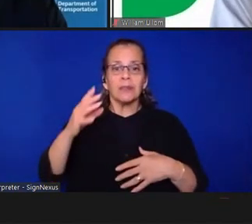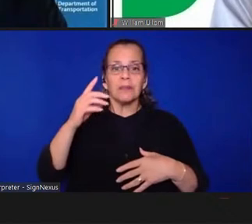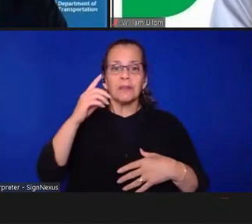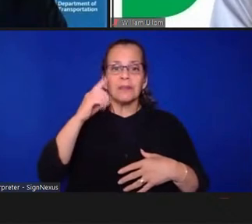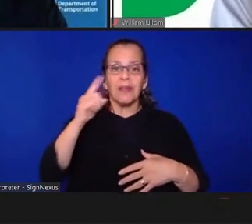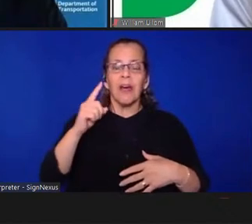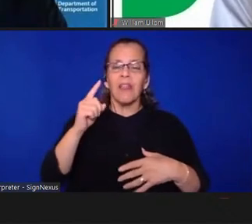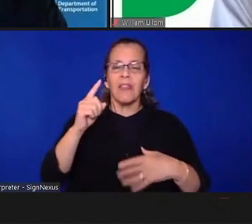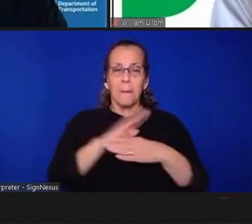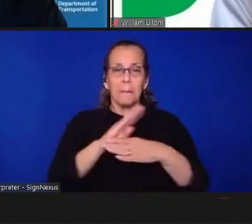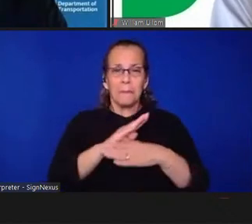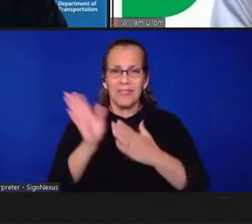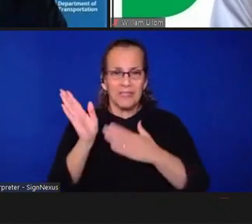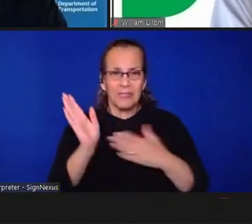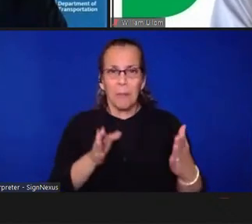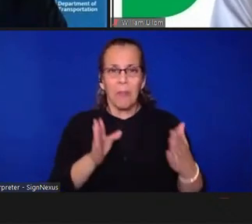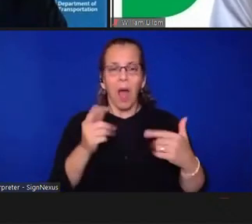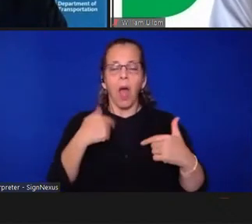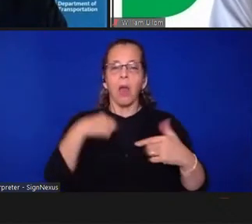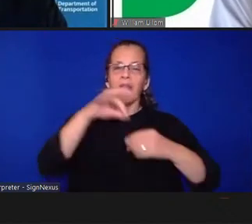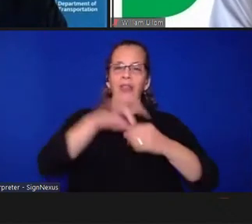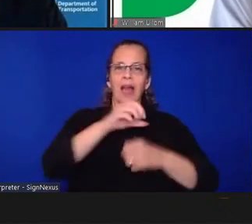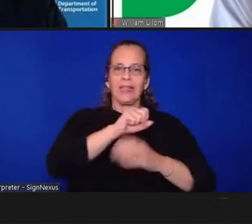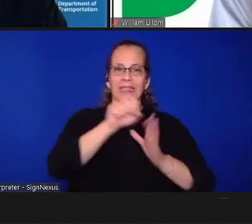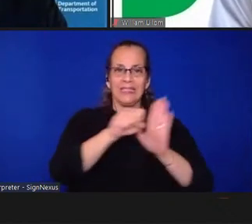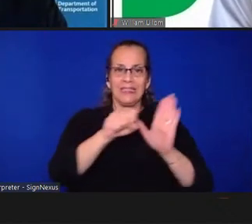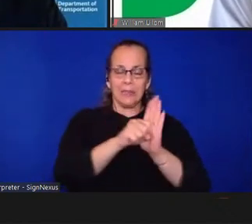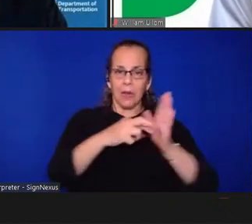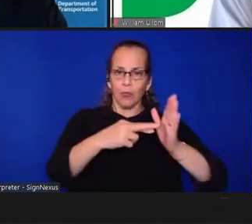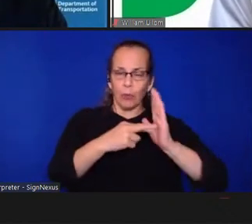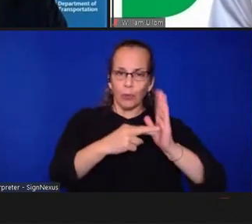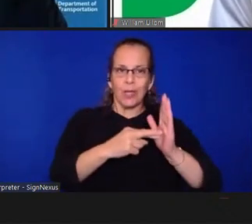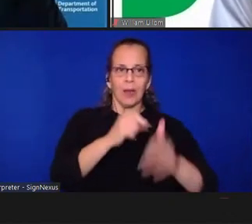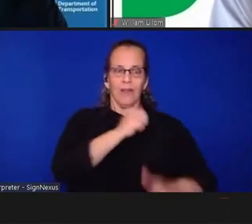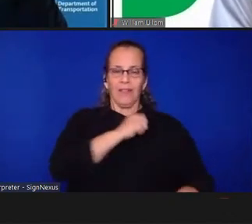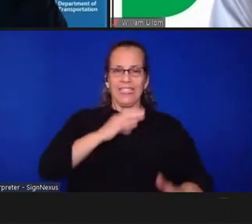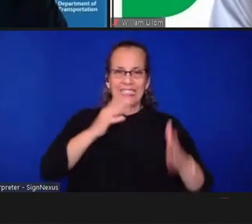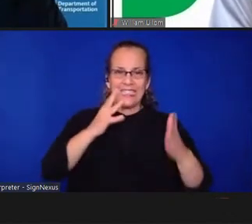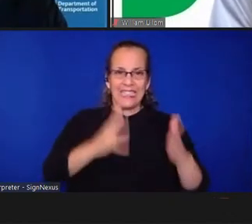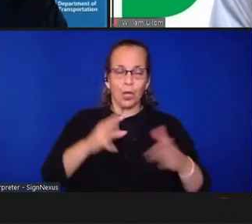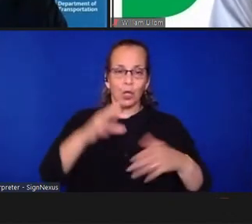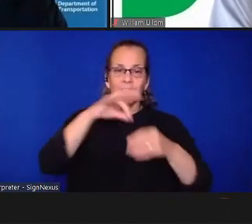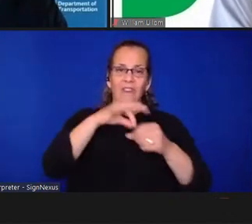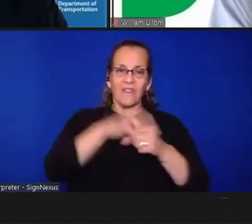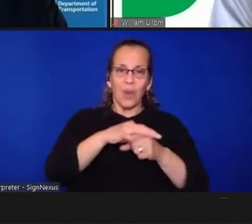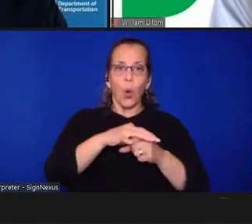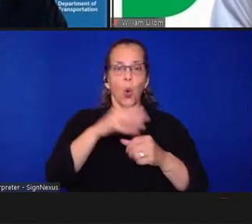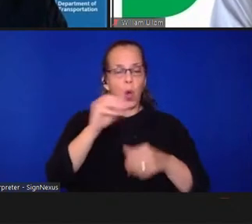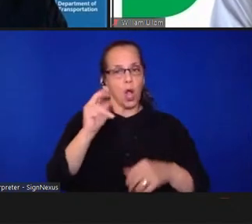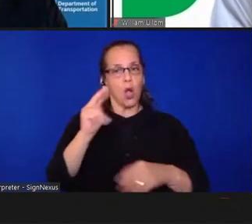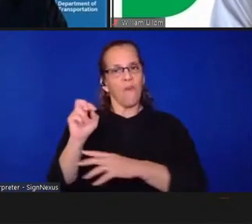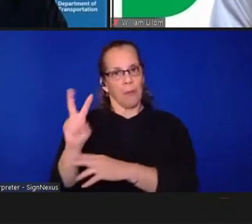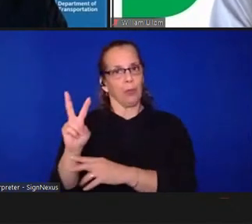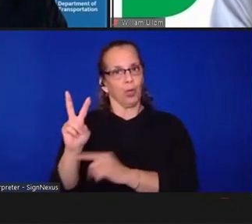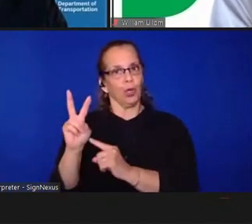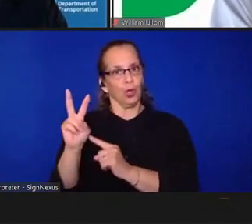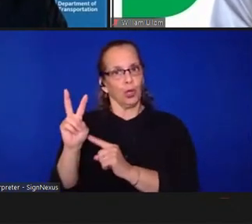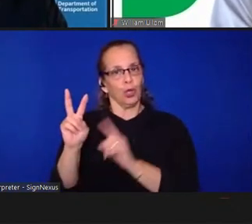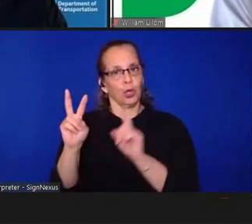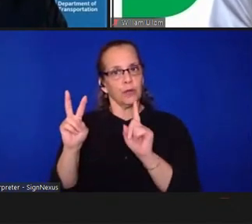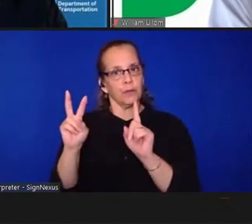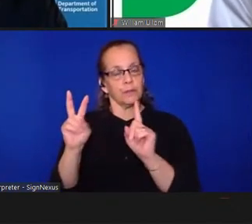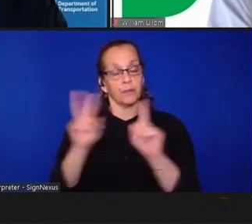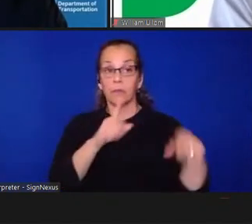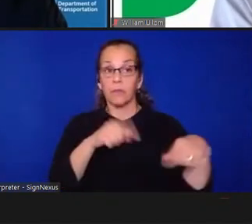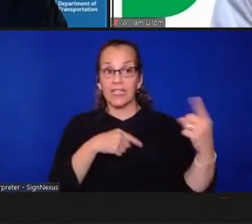listeners to look up how their elected state representatives and Senators voted on this issue and voted quarterly in November since I